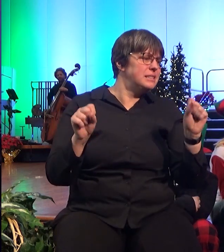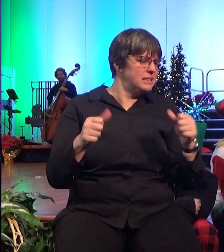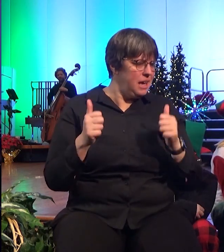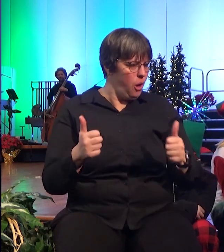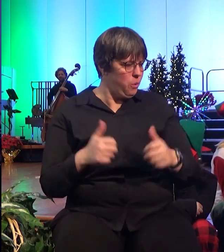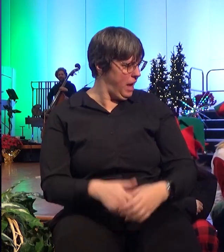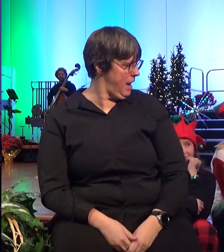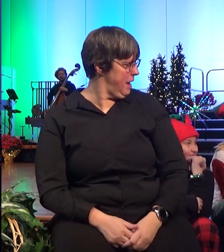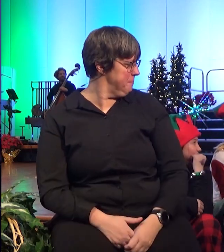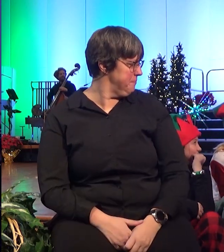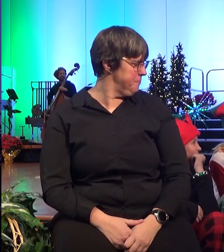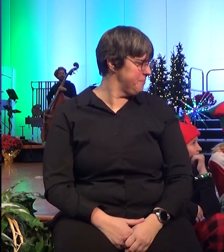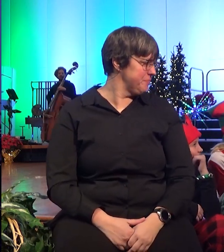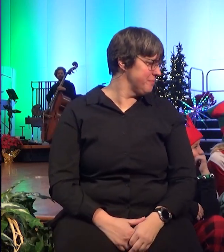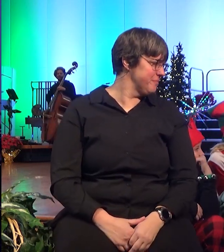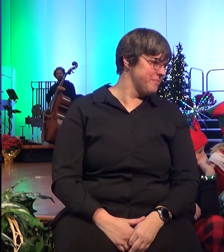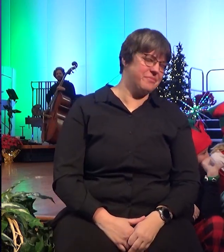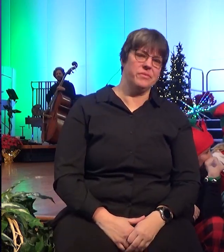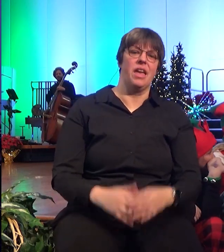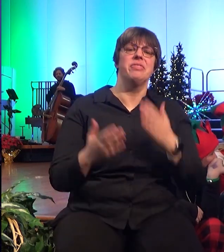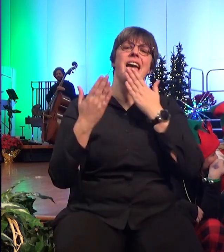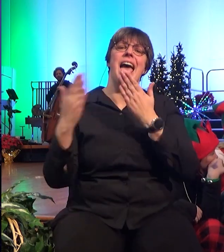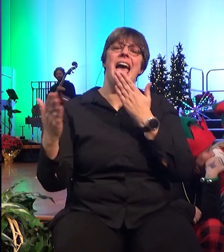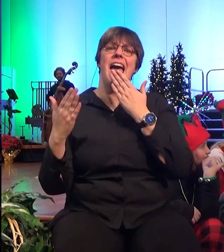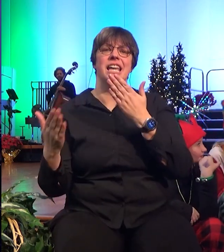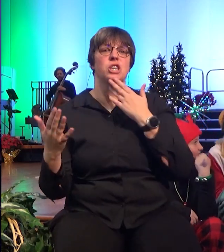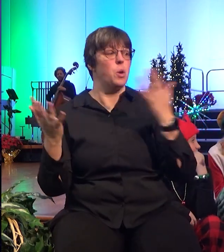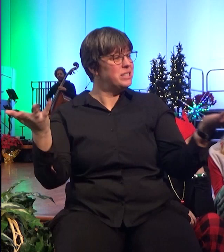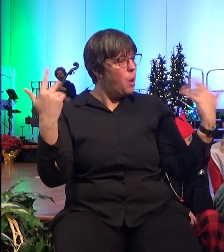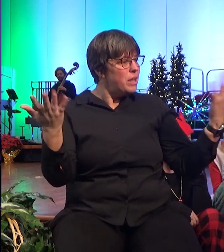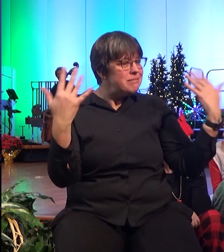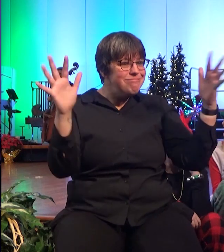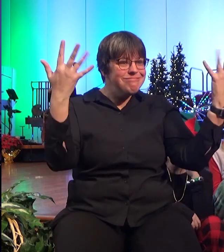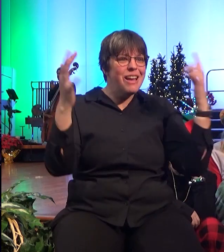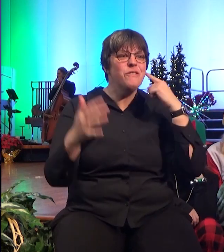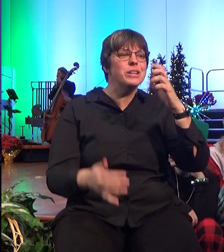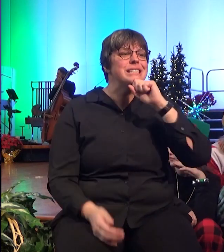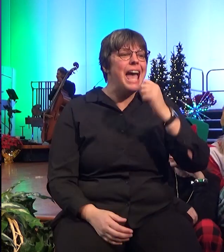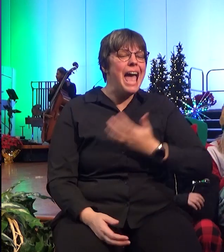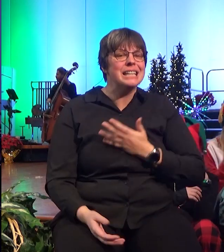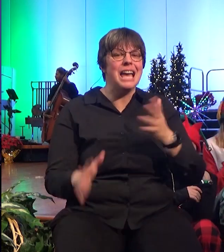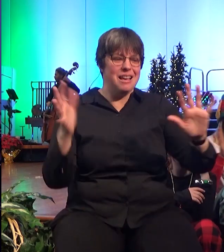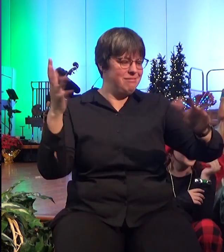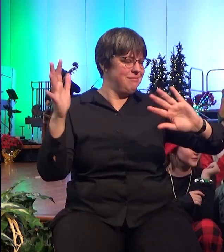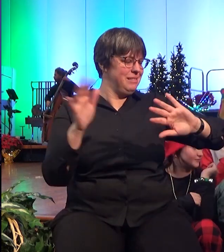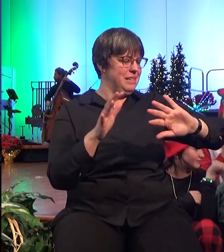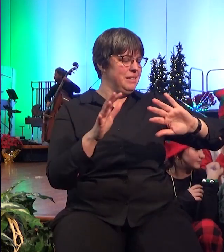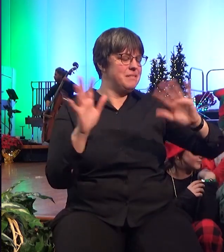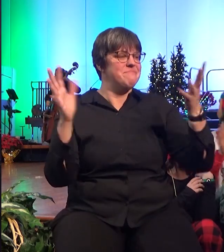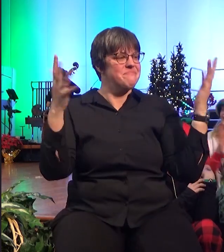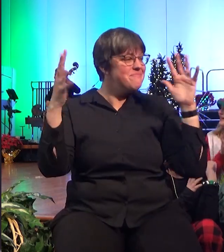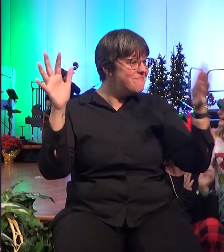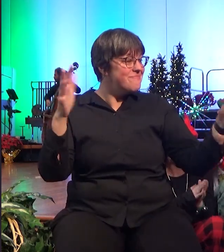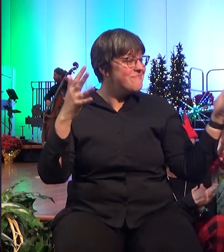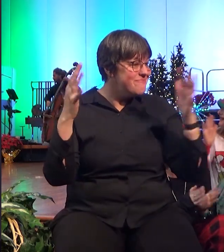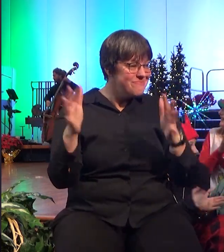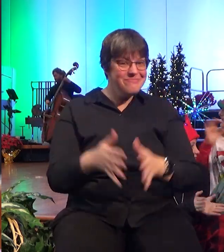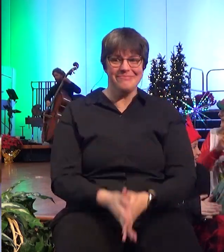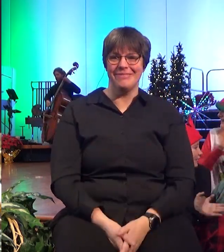All right. Thanks for being here. Absolutely. How about a hand for Santa Claus? Yeah.